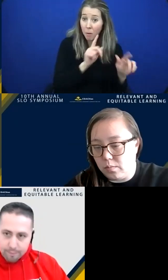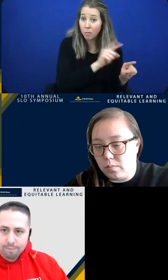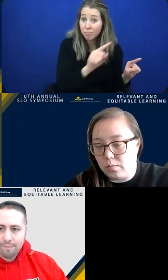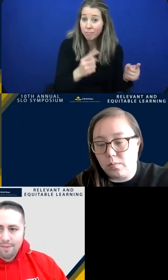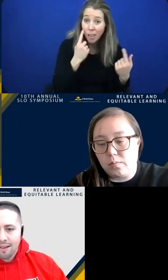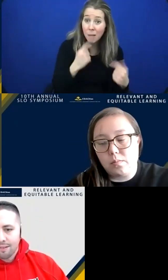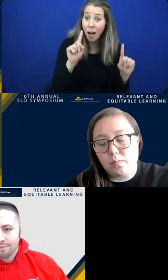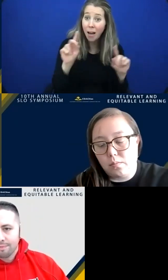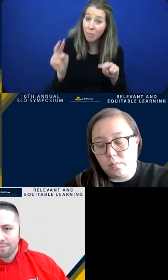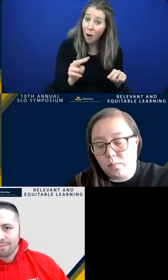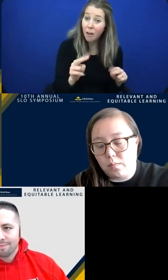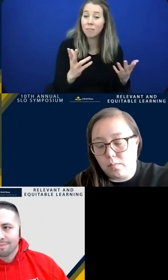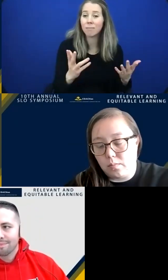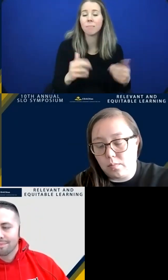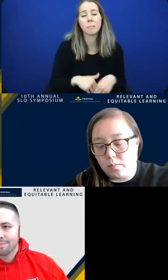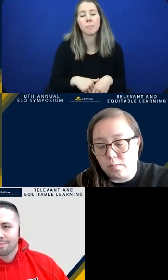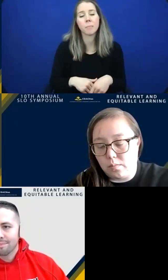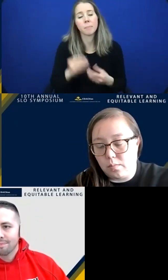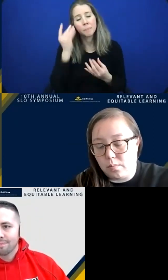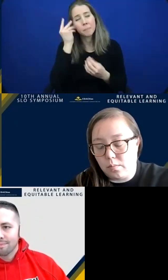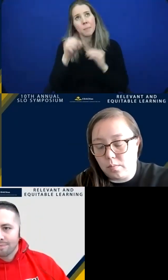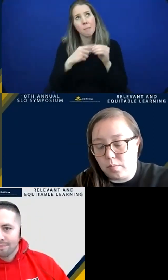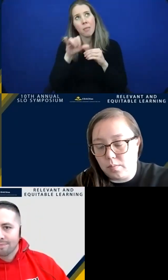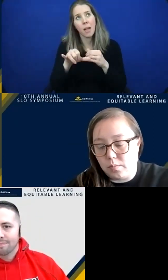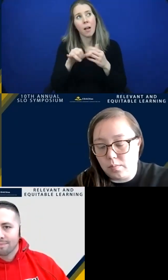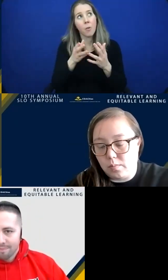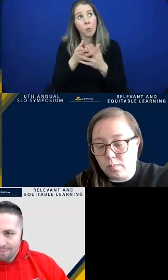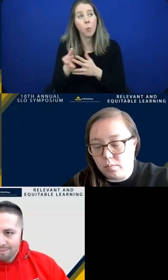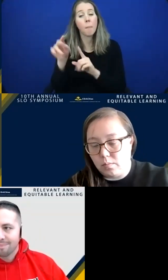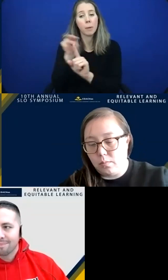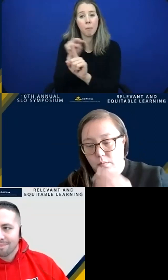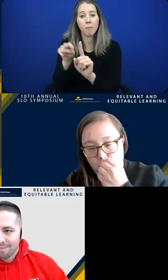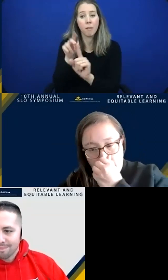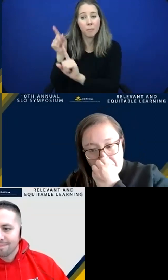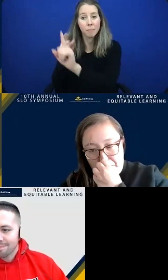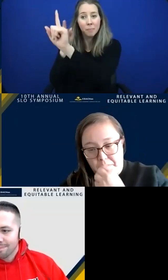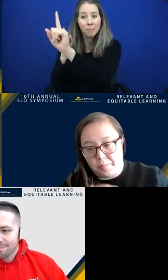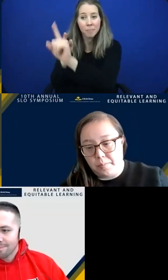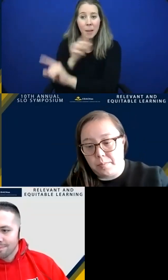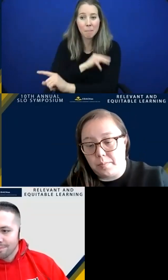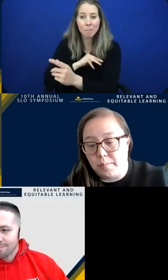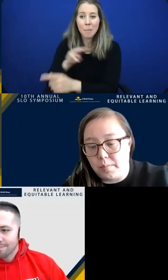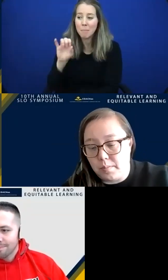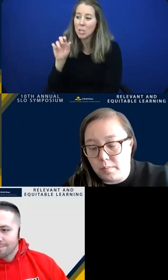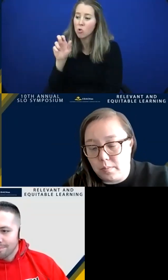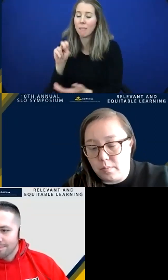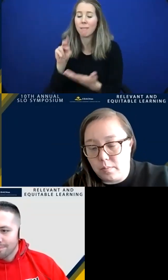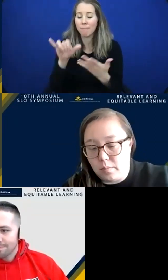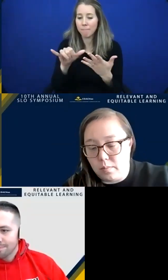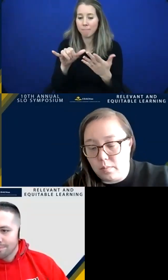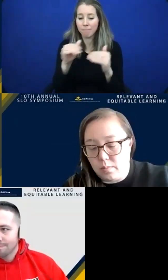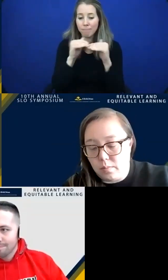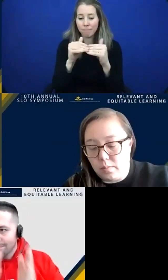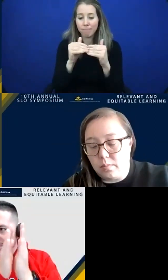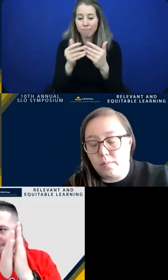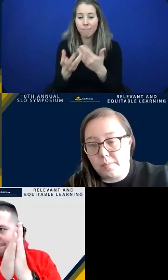So I think thinking about it through the lens of mission is always a place where equity comes into play for